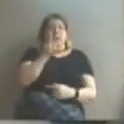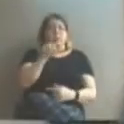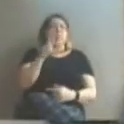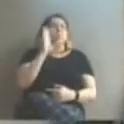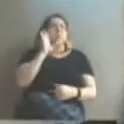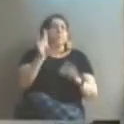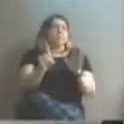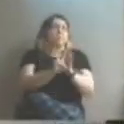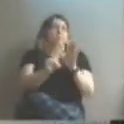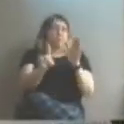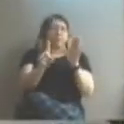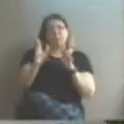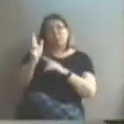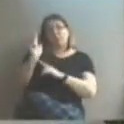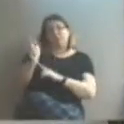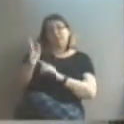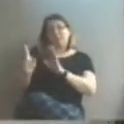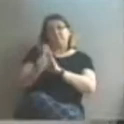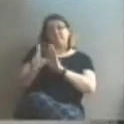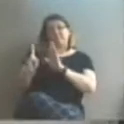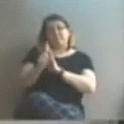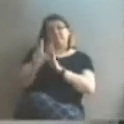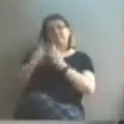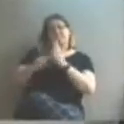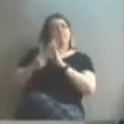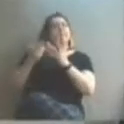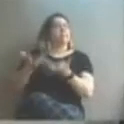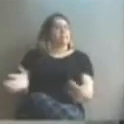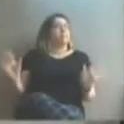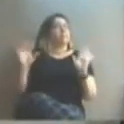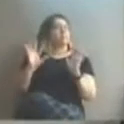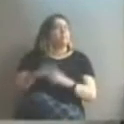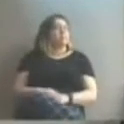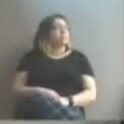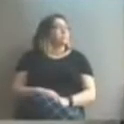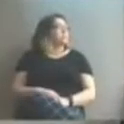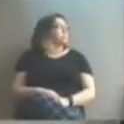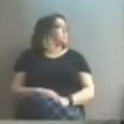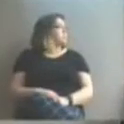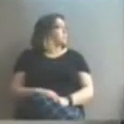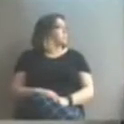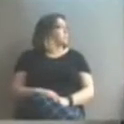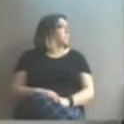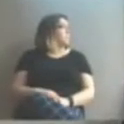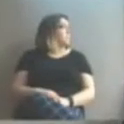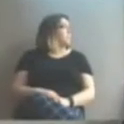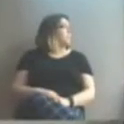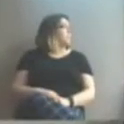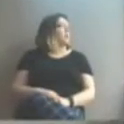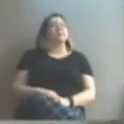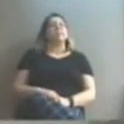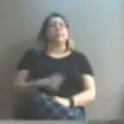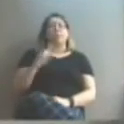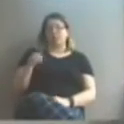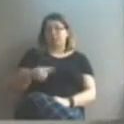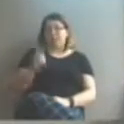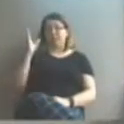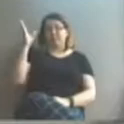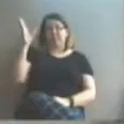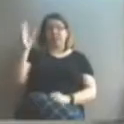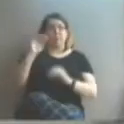hear a bell. At 3 minutes, you'll hear two bells to let you know that your time has elapsed. Okay. Mr. Matthew. Only speaker, no pressure